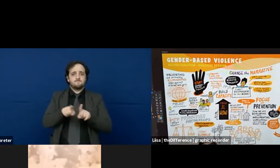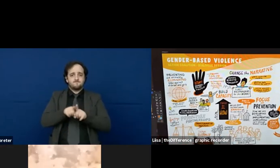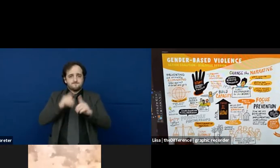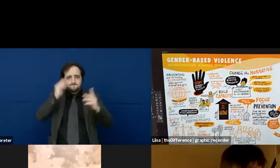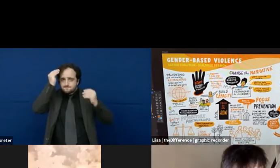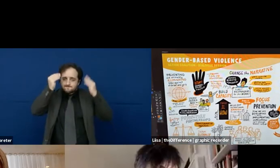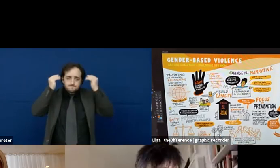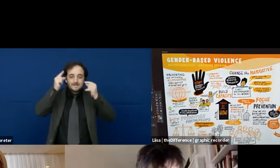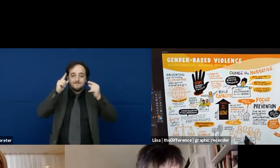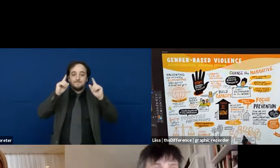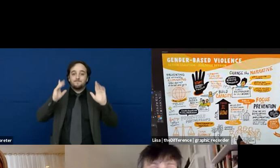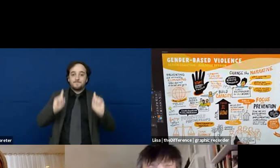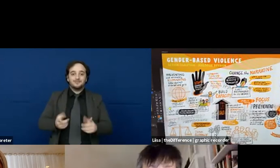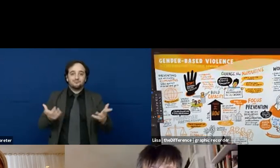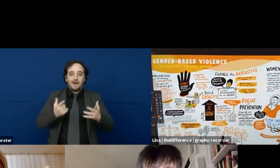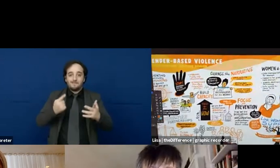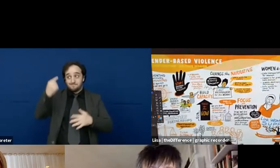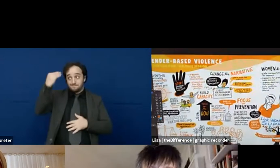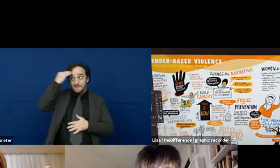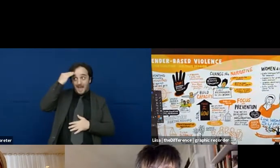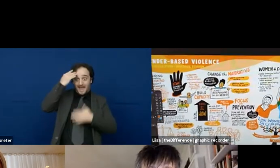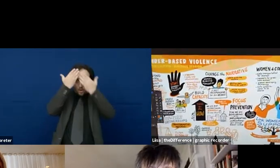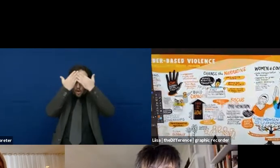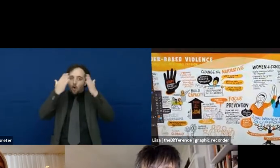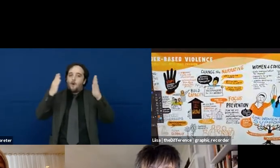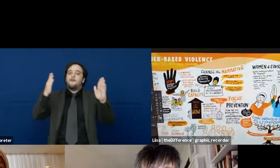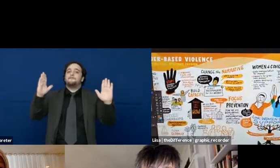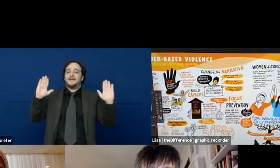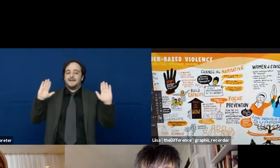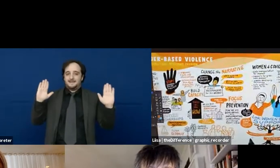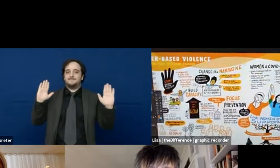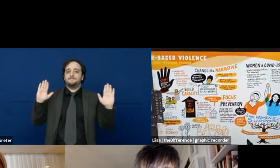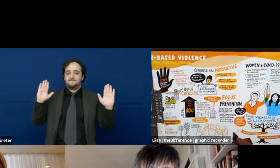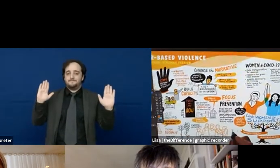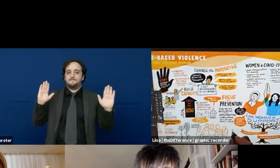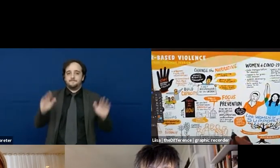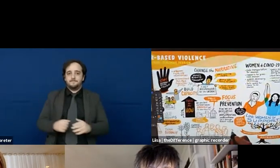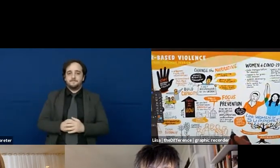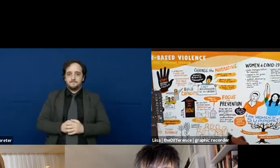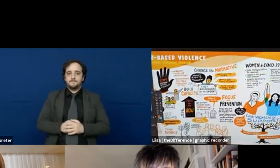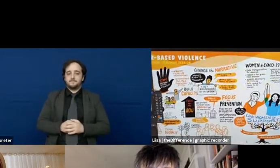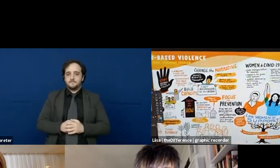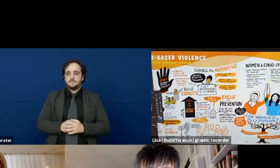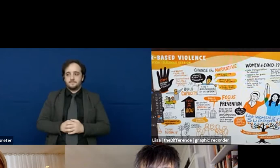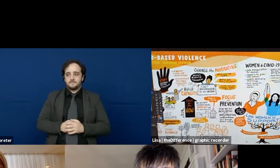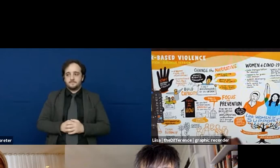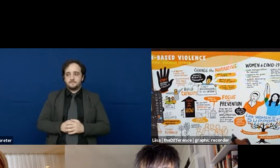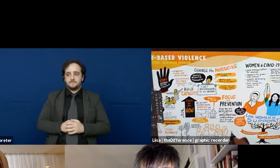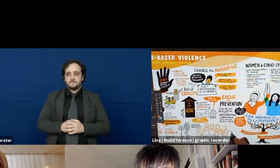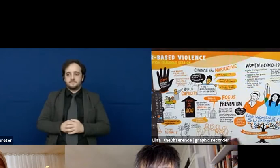create awareness about preventing violence against women. So use, you know, the arts